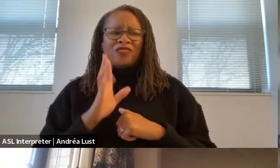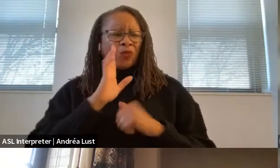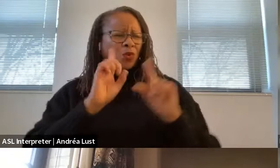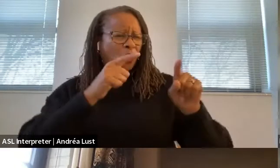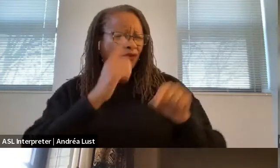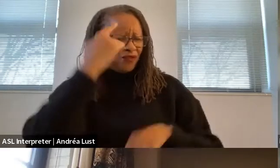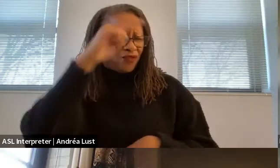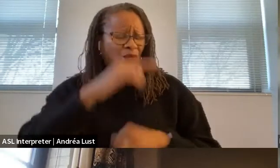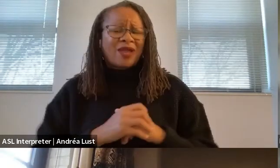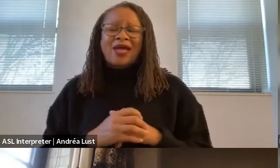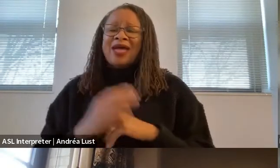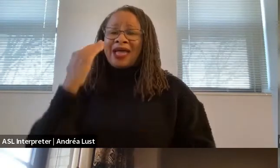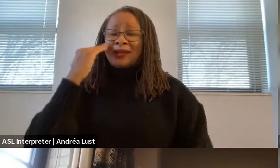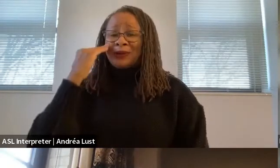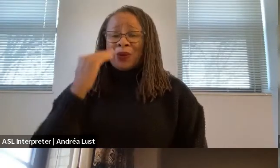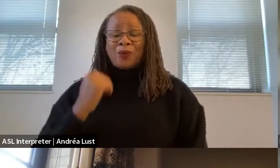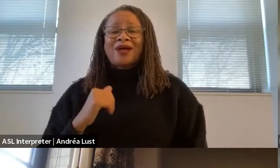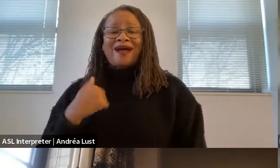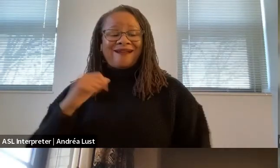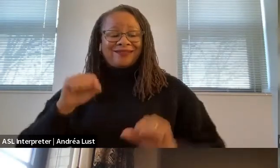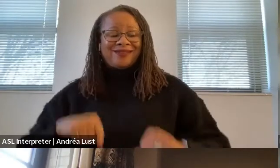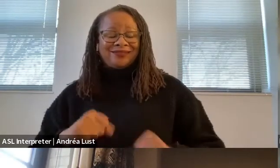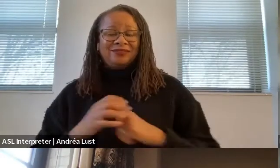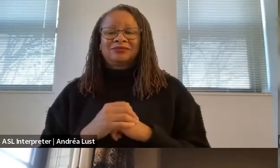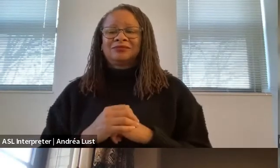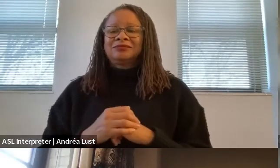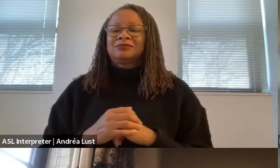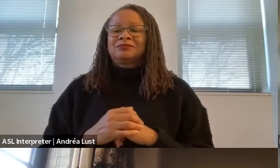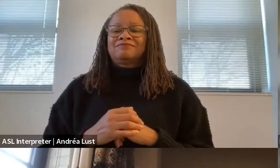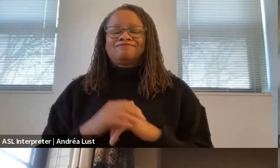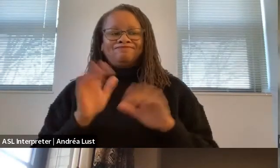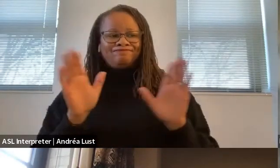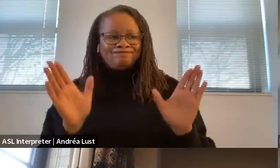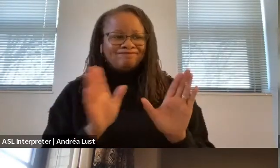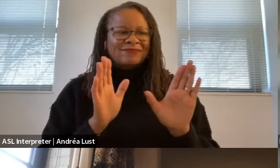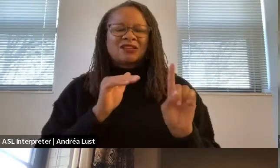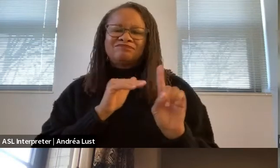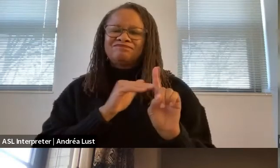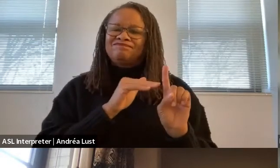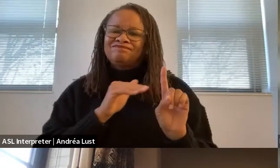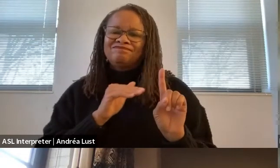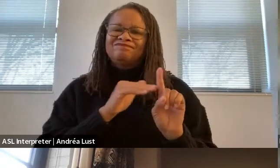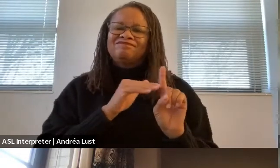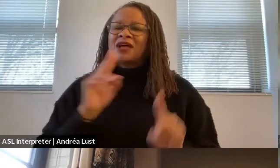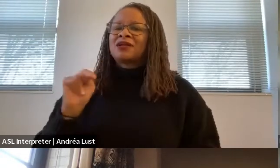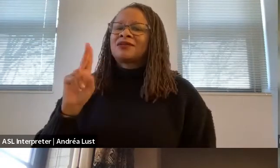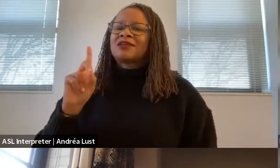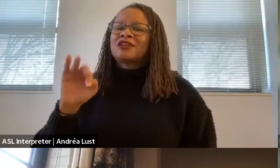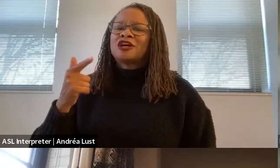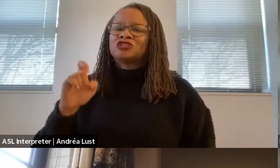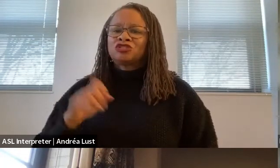and I know that I can nudge that I can help, that I can be like, the doula,